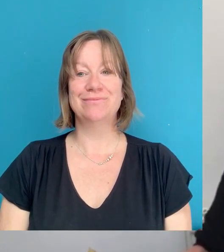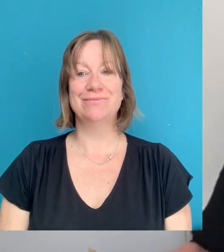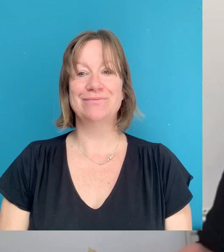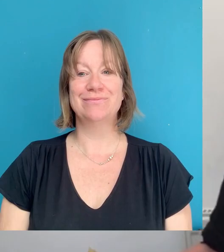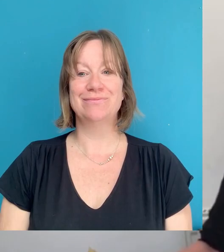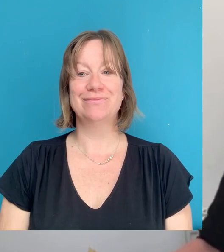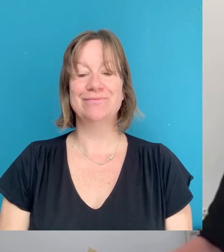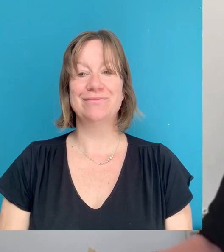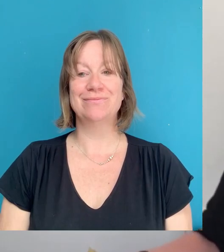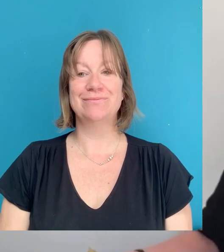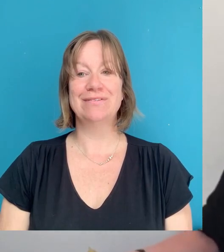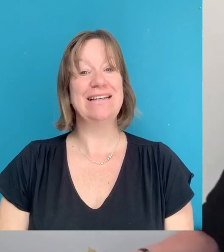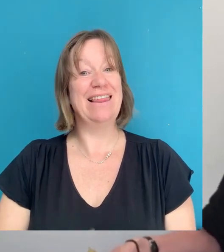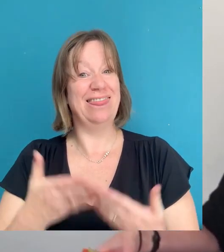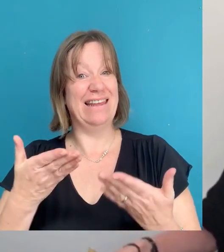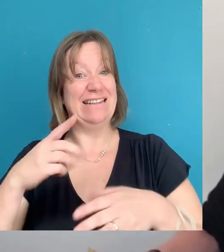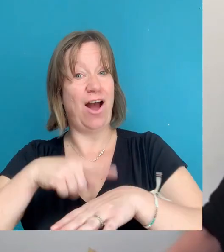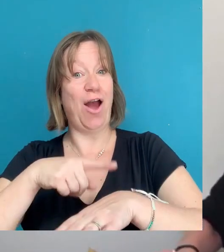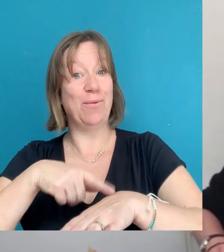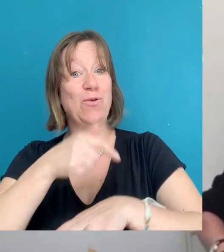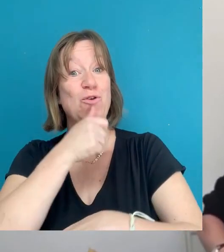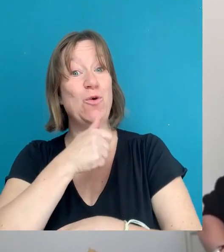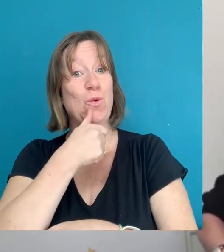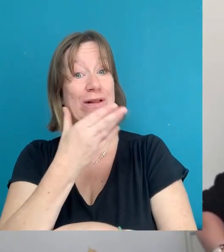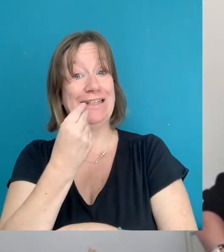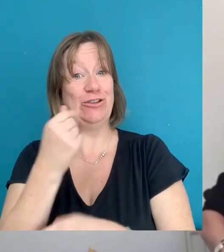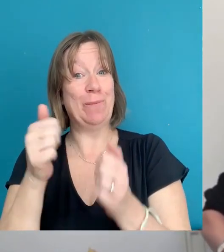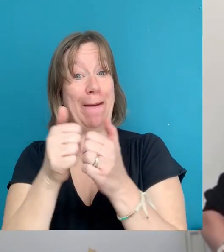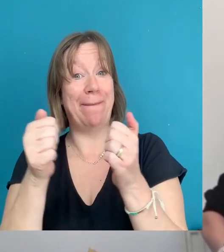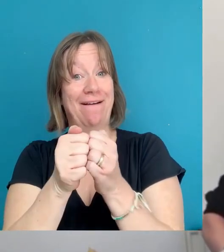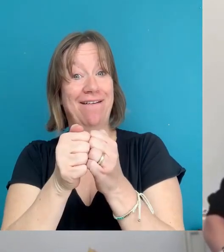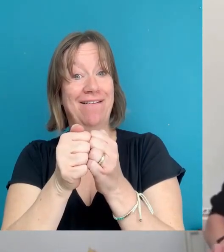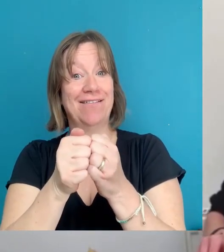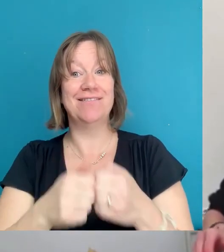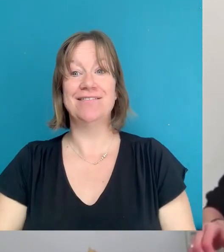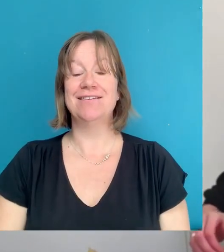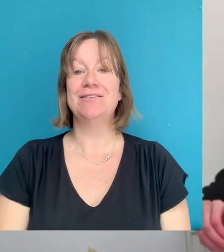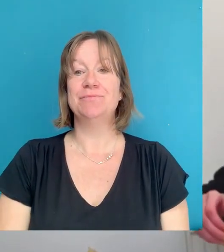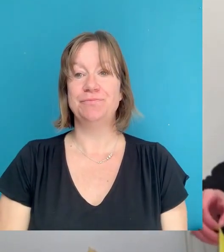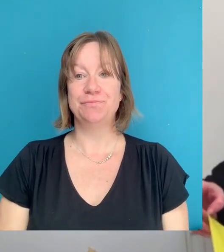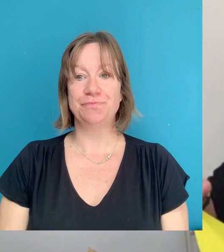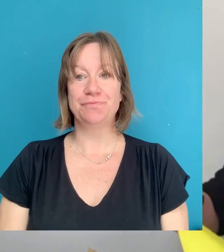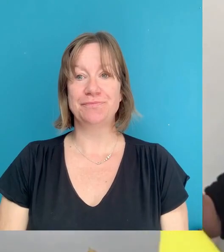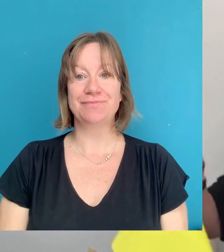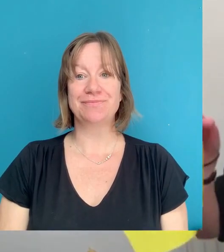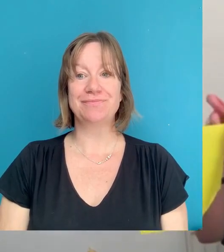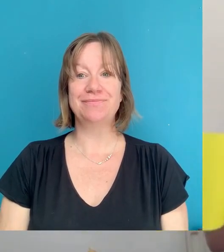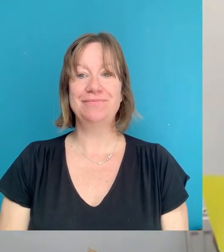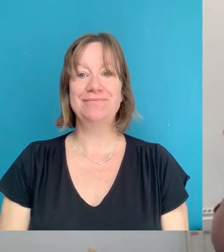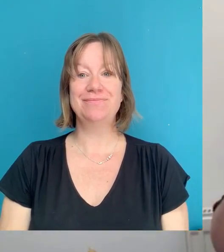printing press. And I'm going to use tissue paper this time. So I'm going for a bright yellow.